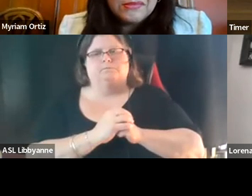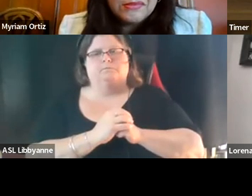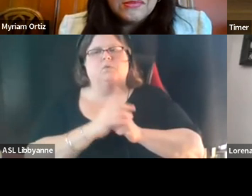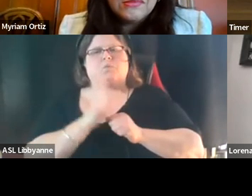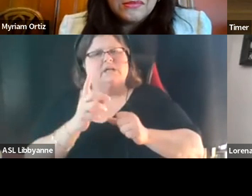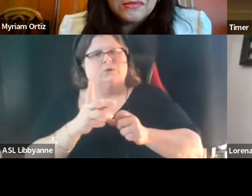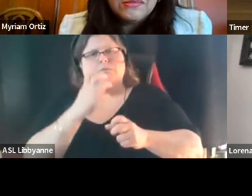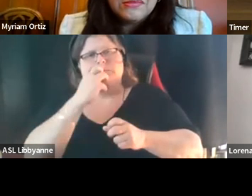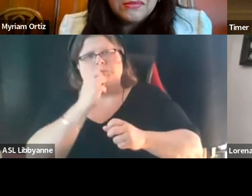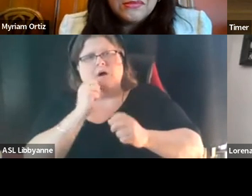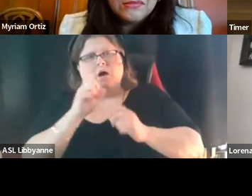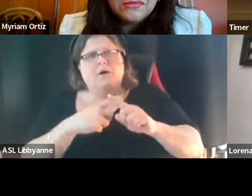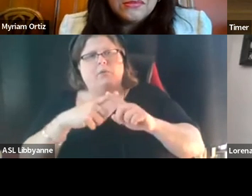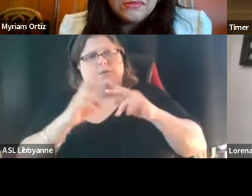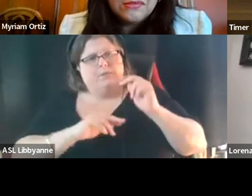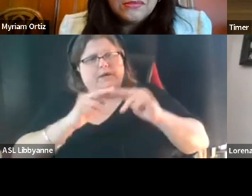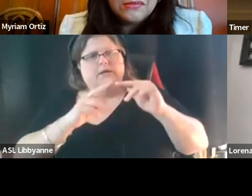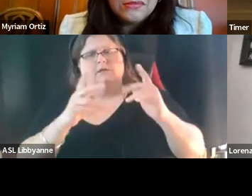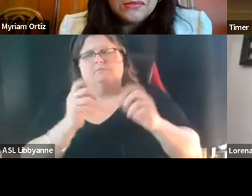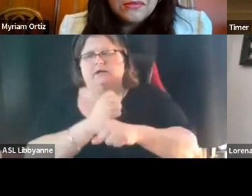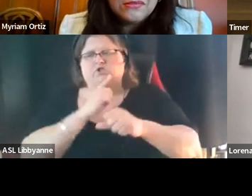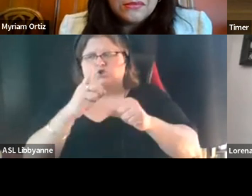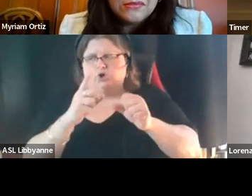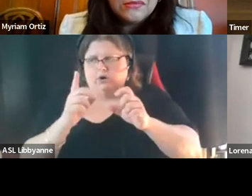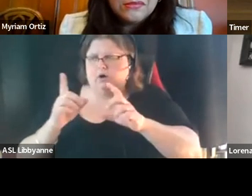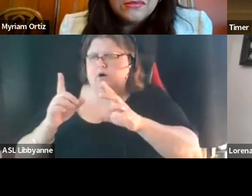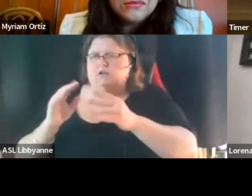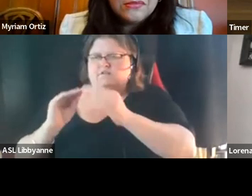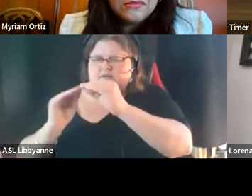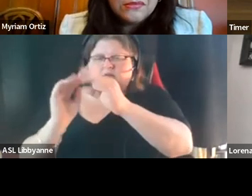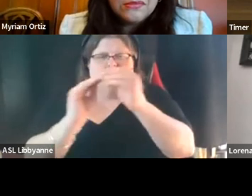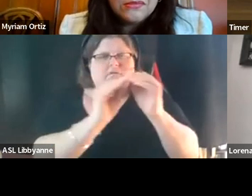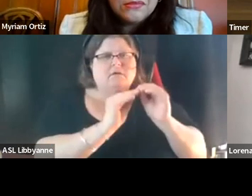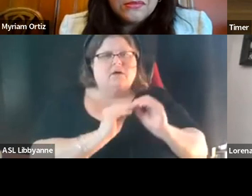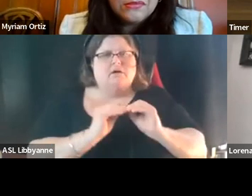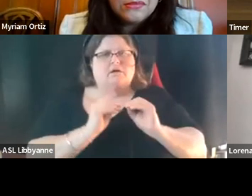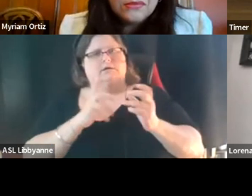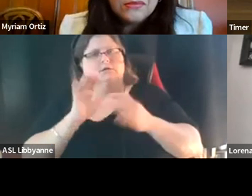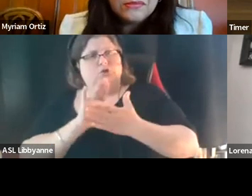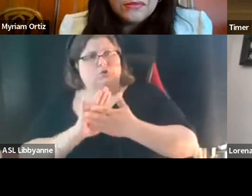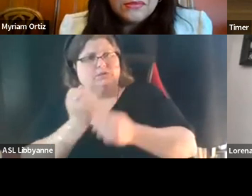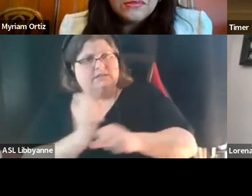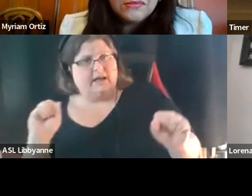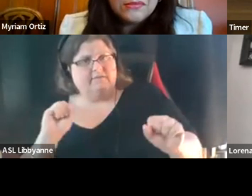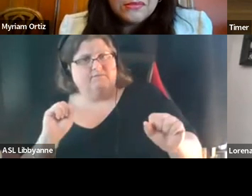facilities, conditions, who makes sure that all schools are safe for students.